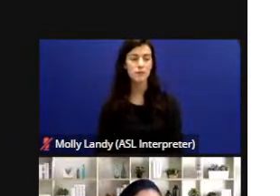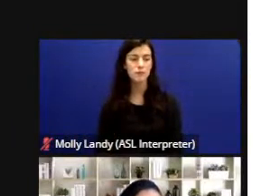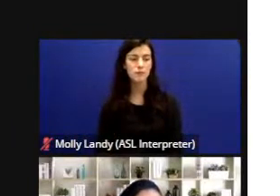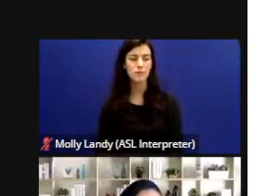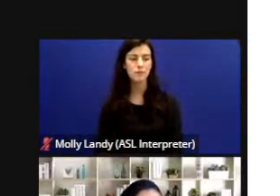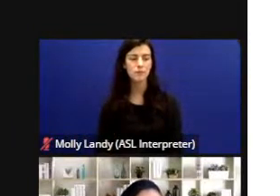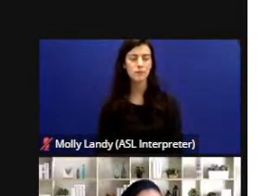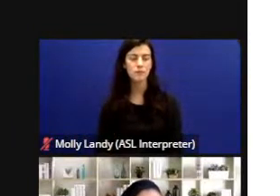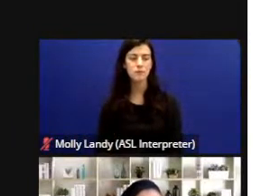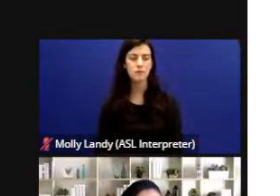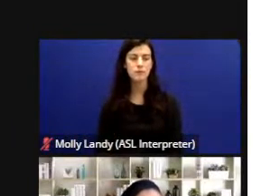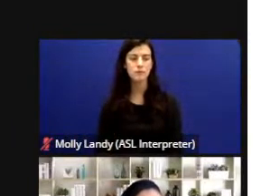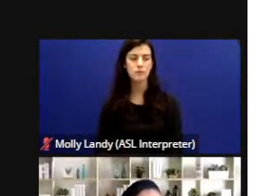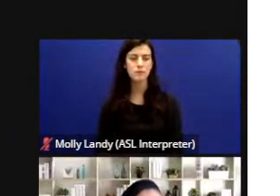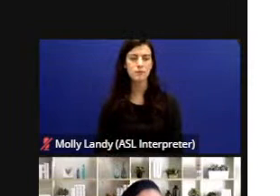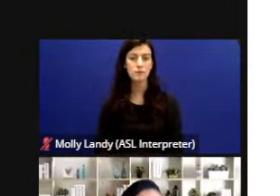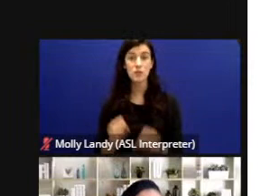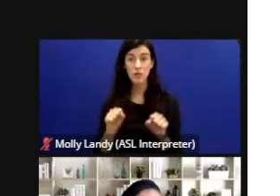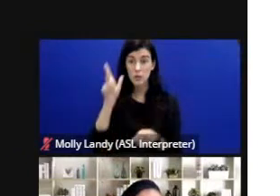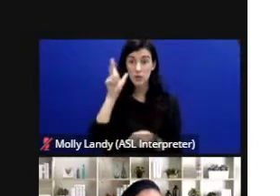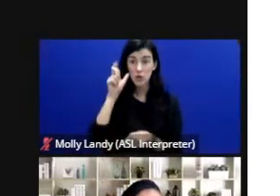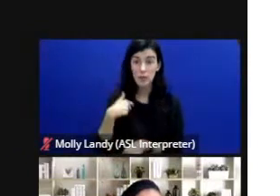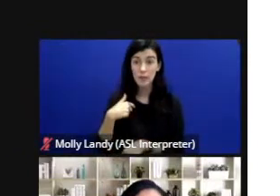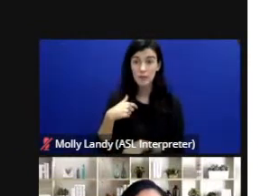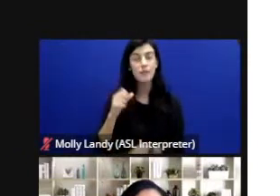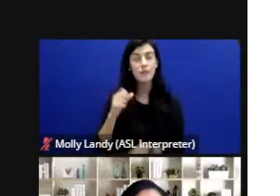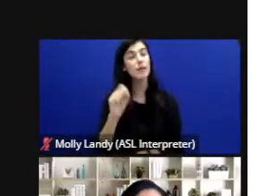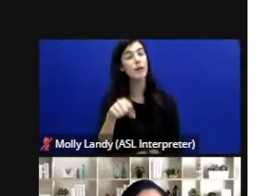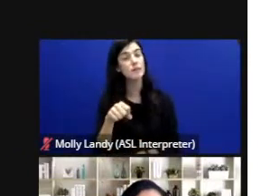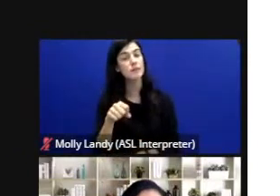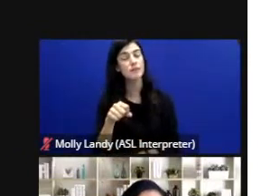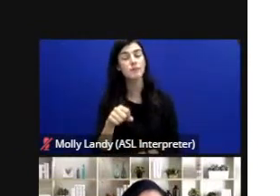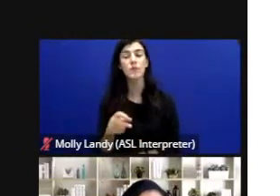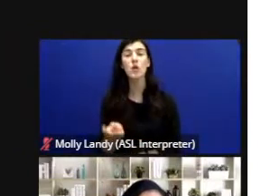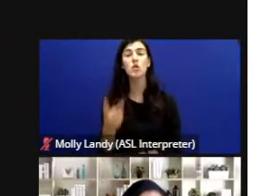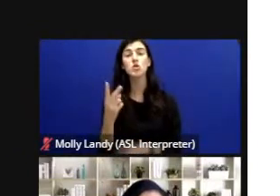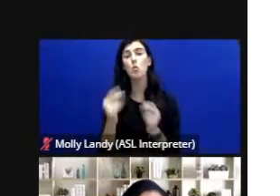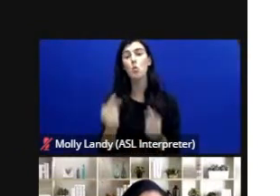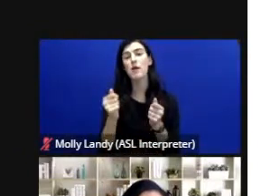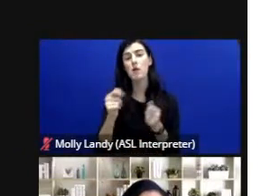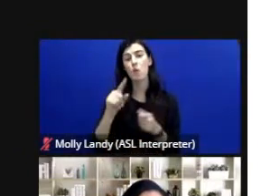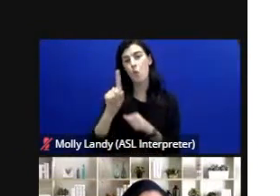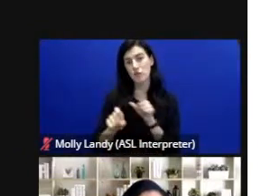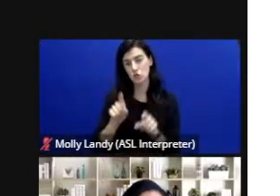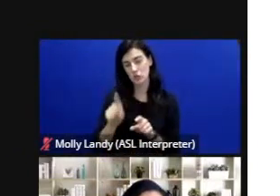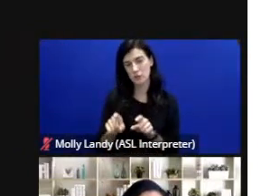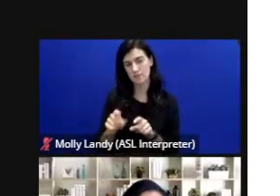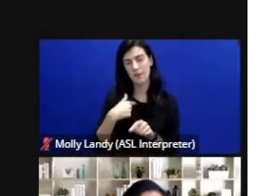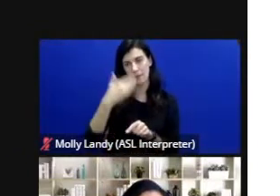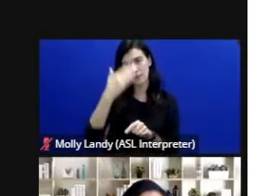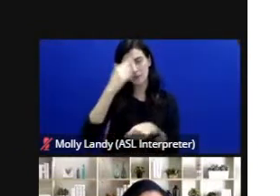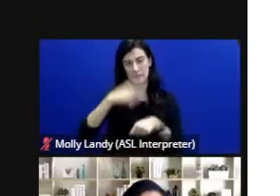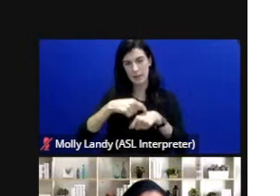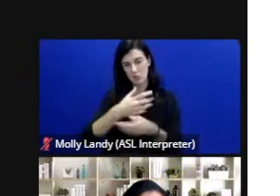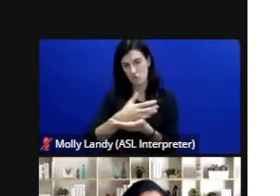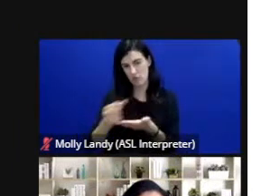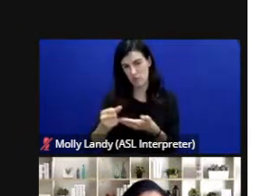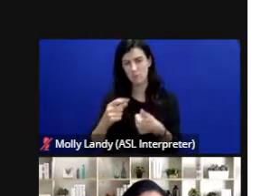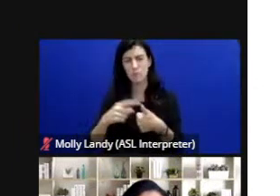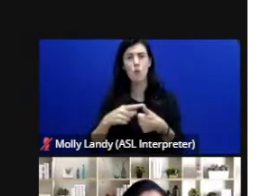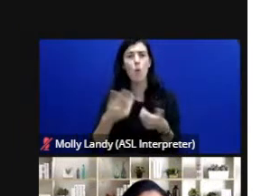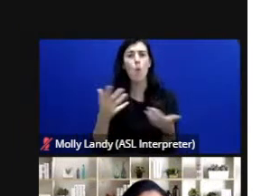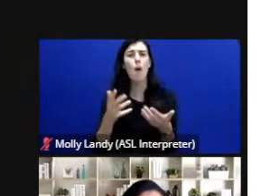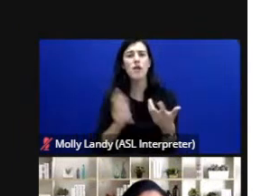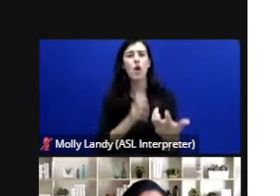Can you hear me? we can hear you. Okay, perfect. Thank you. Just two quick questions because I know you're short on time. What accommodations are going to